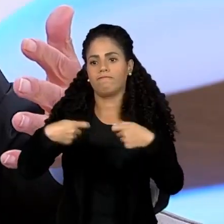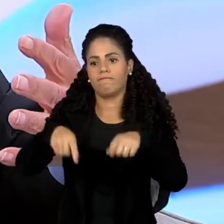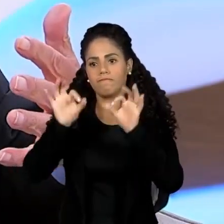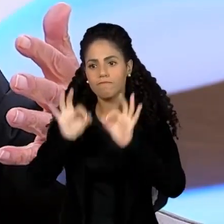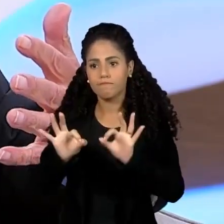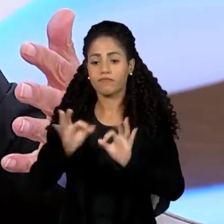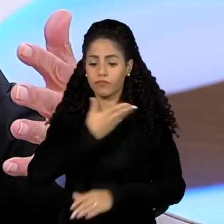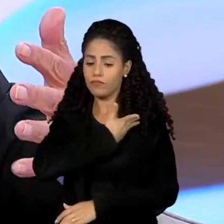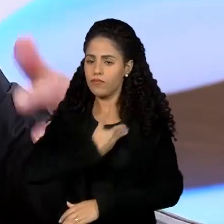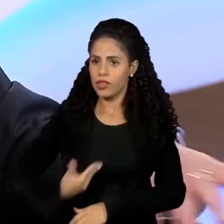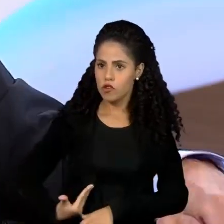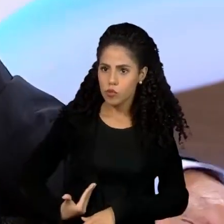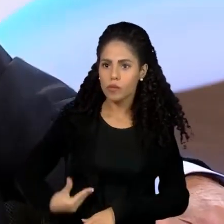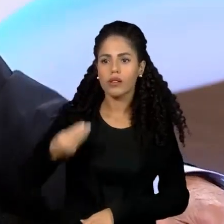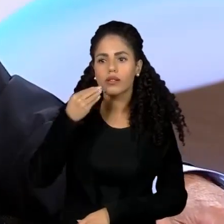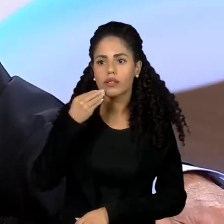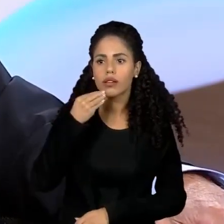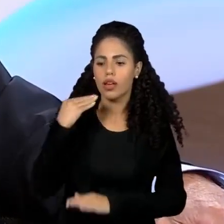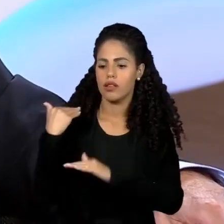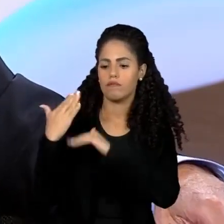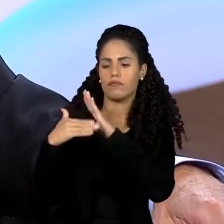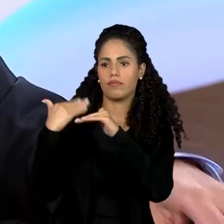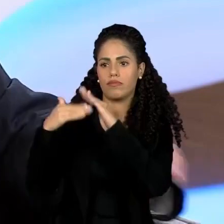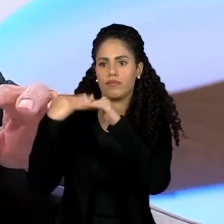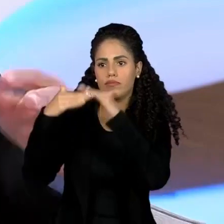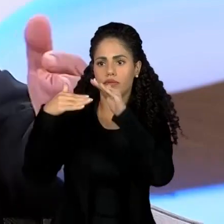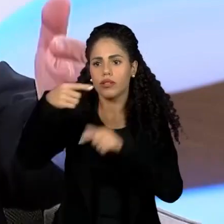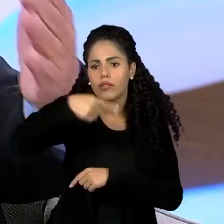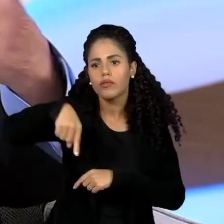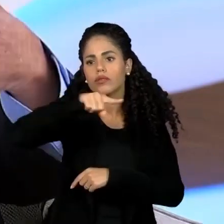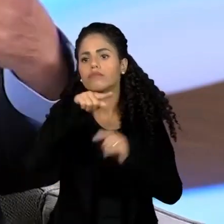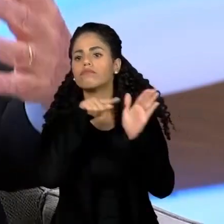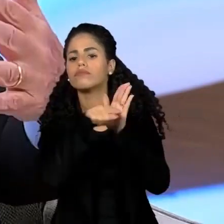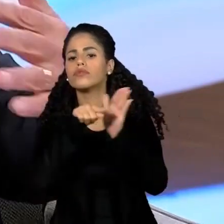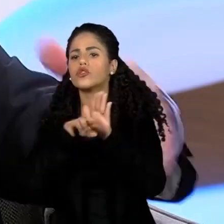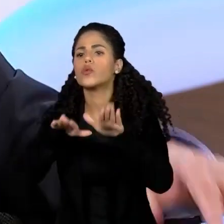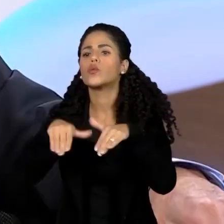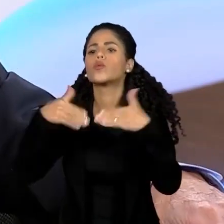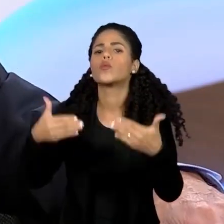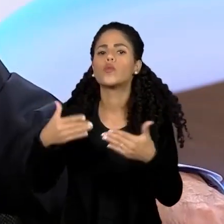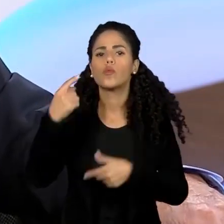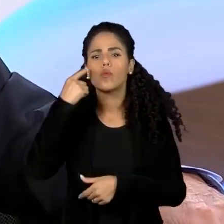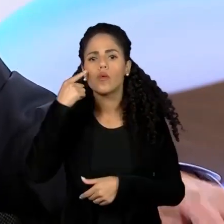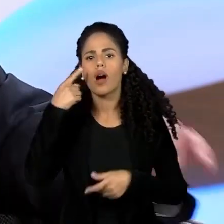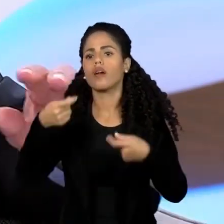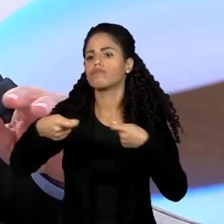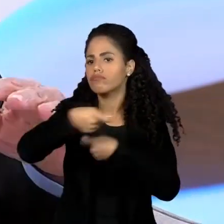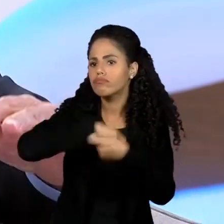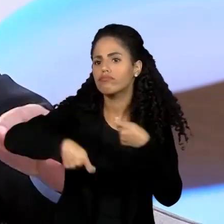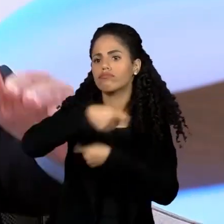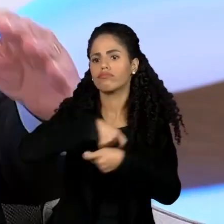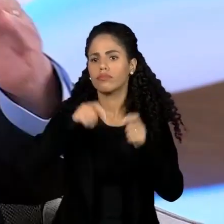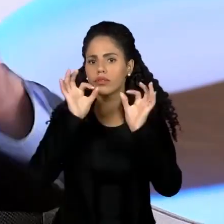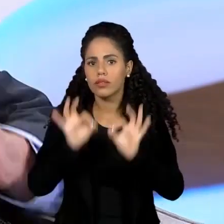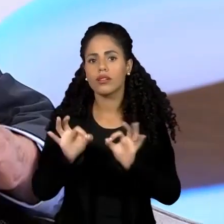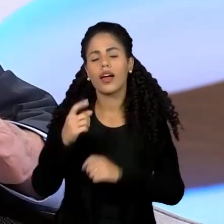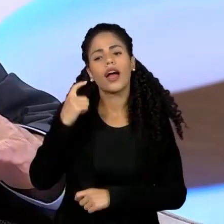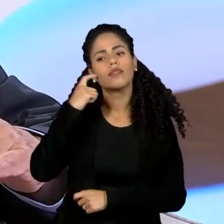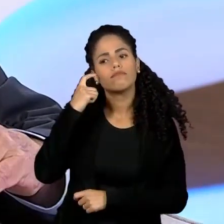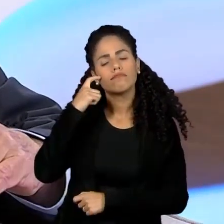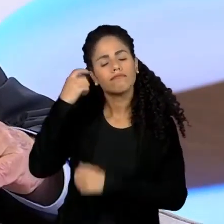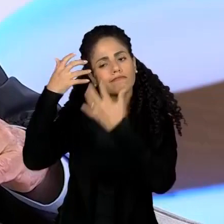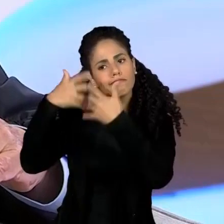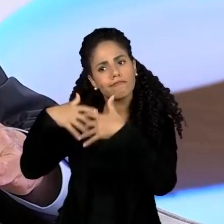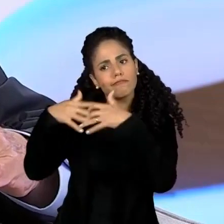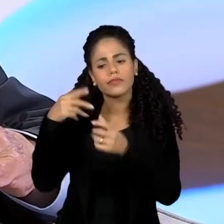play a role. And I think when you said, what role do economists play, I would say some